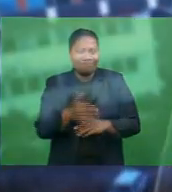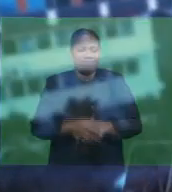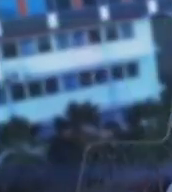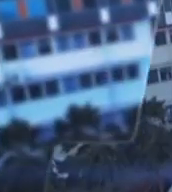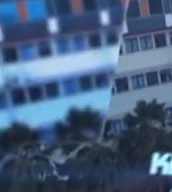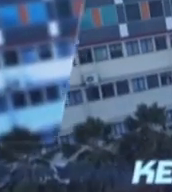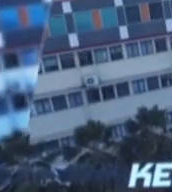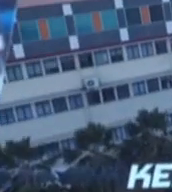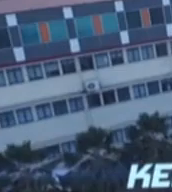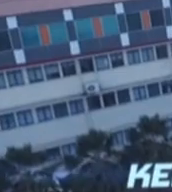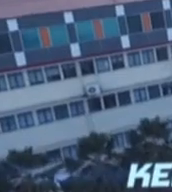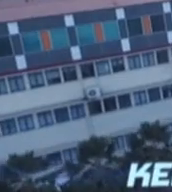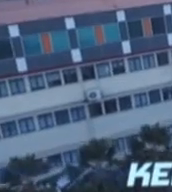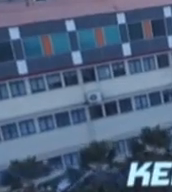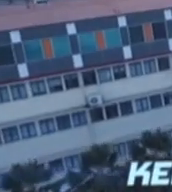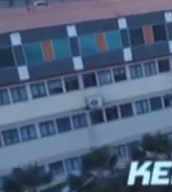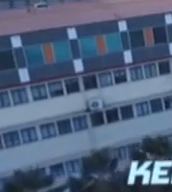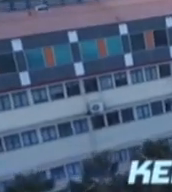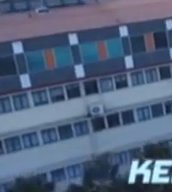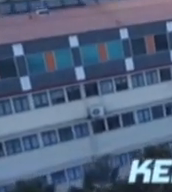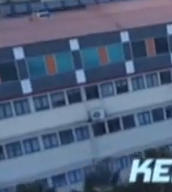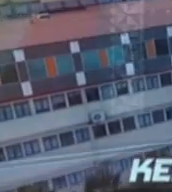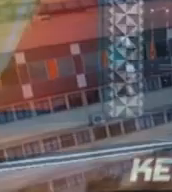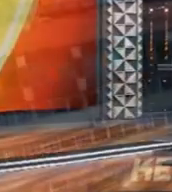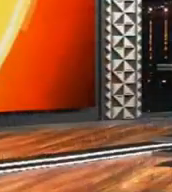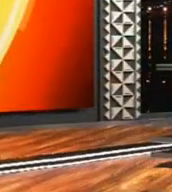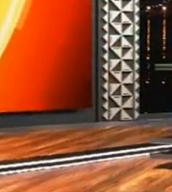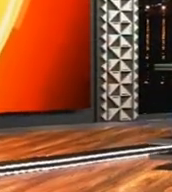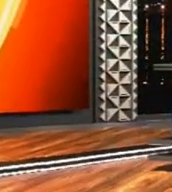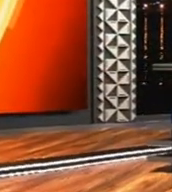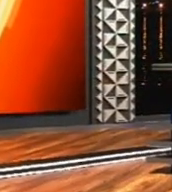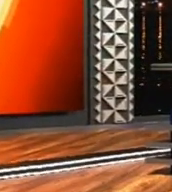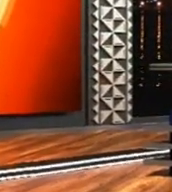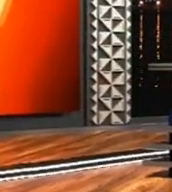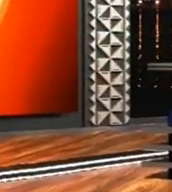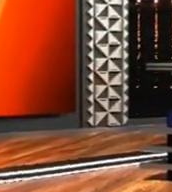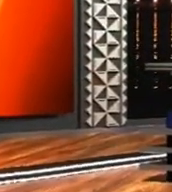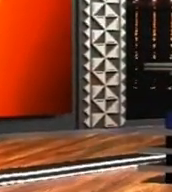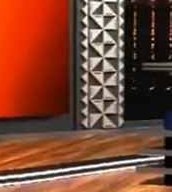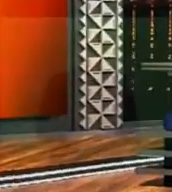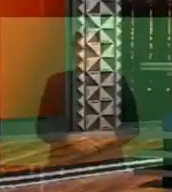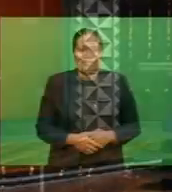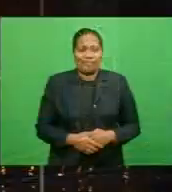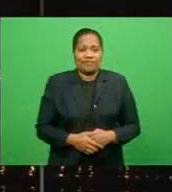From the studios of FBC Suva, Jackie Spate.